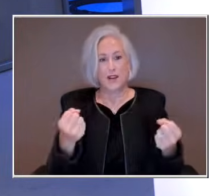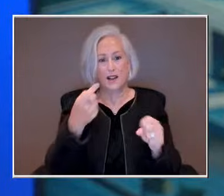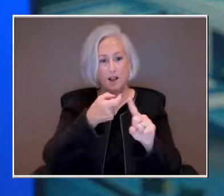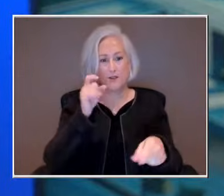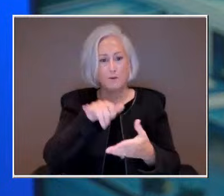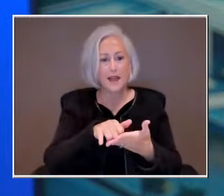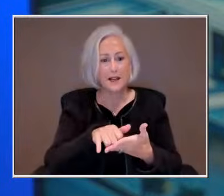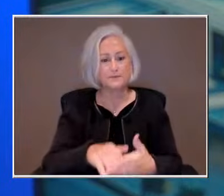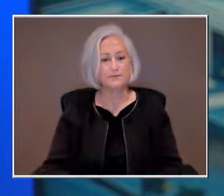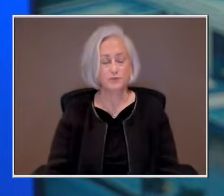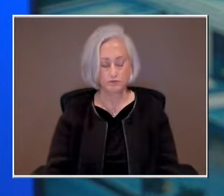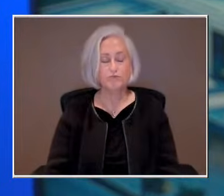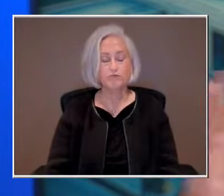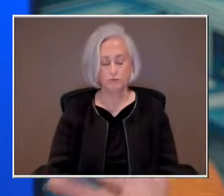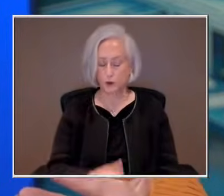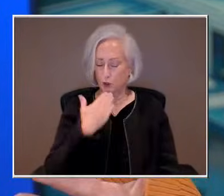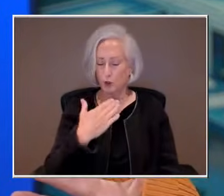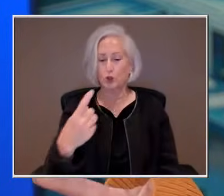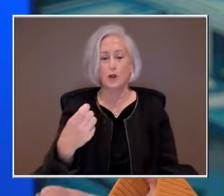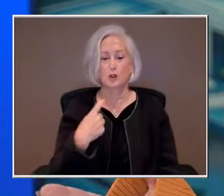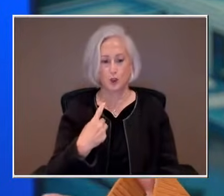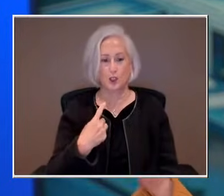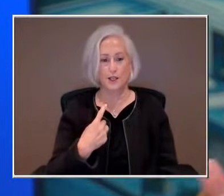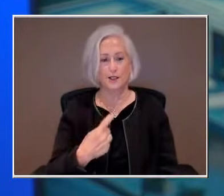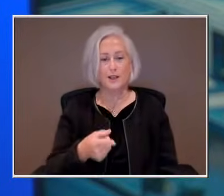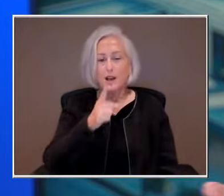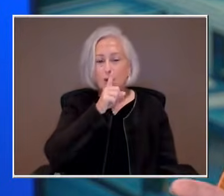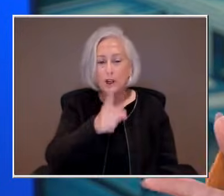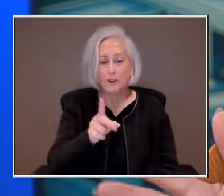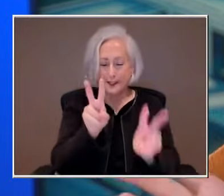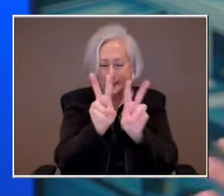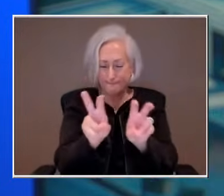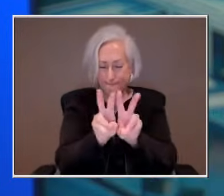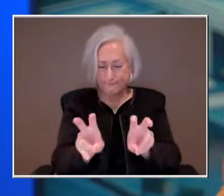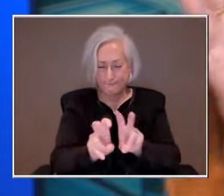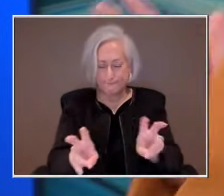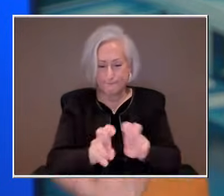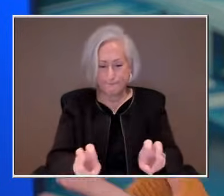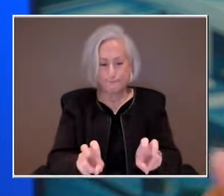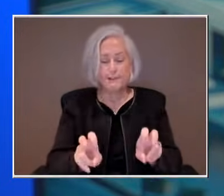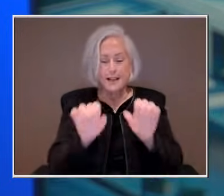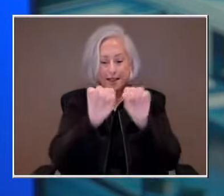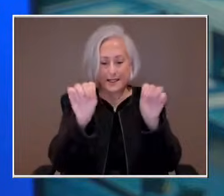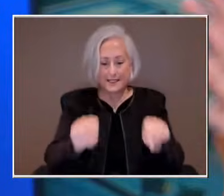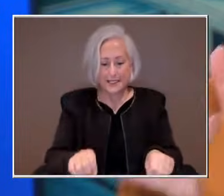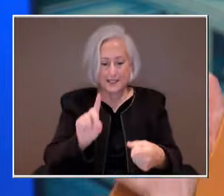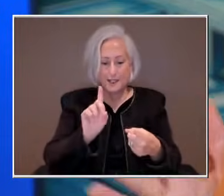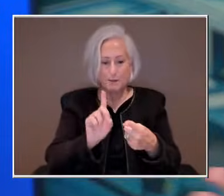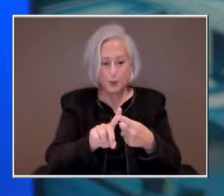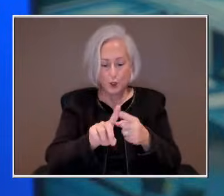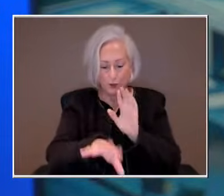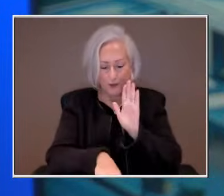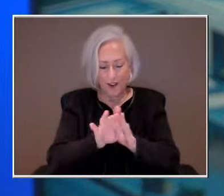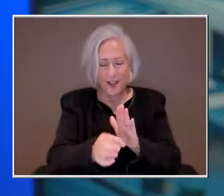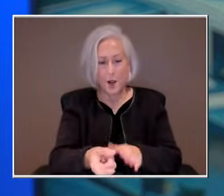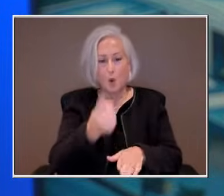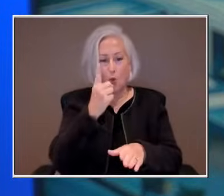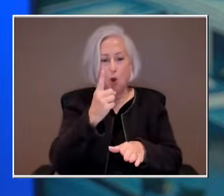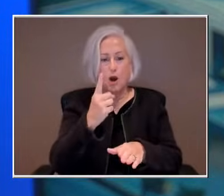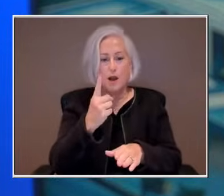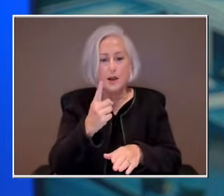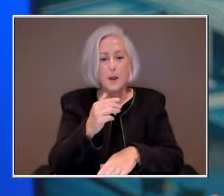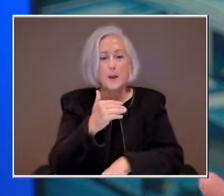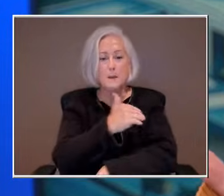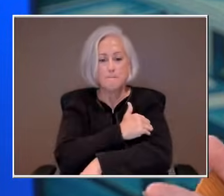So we have stripped this pretty complicated system down to just one of the motor functions, clapping. So there's